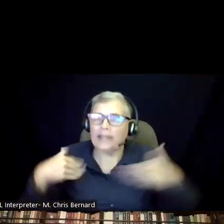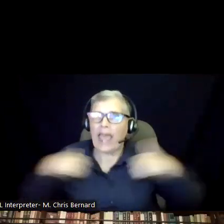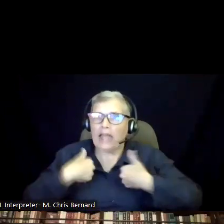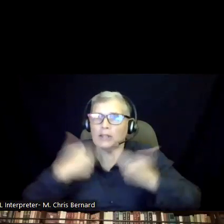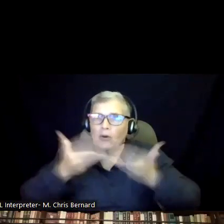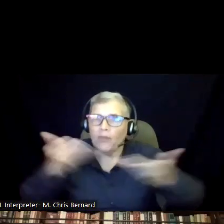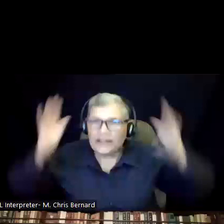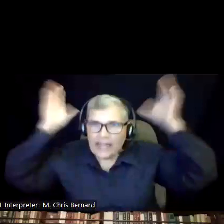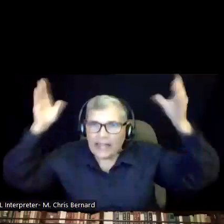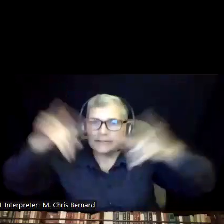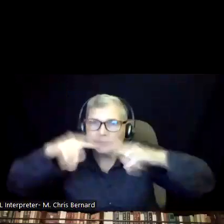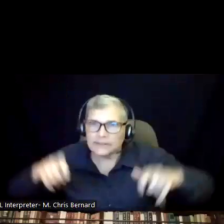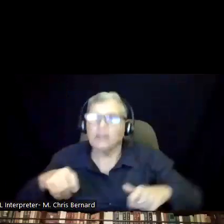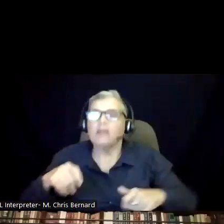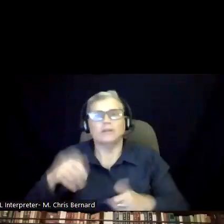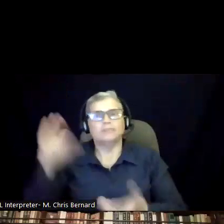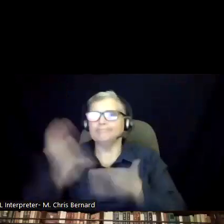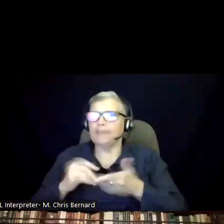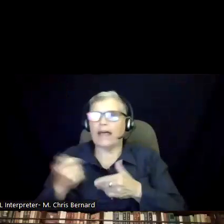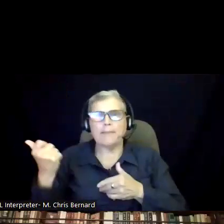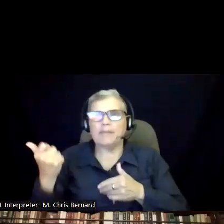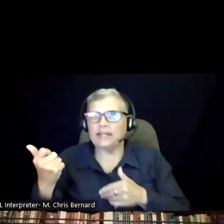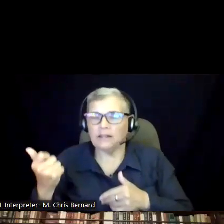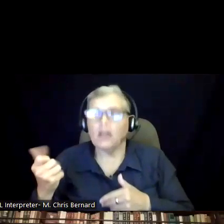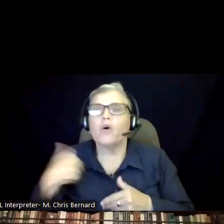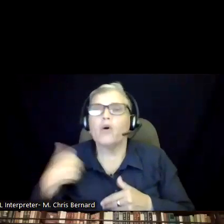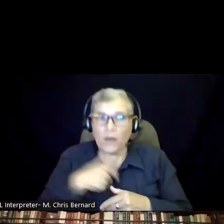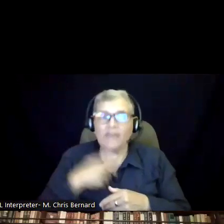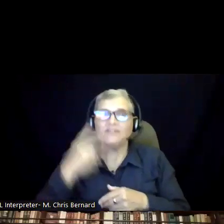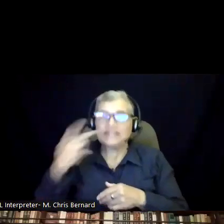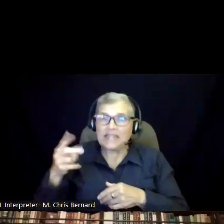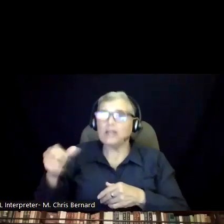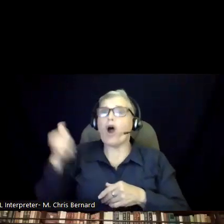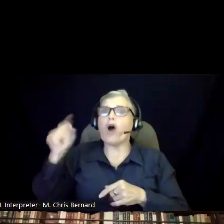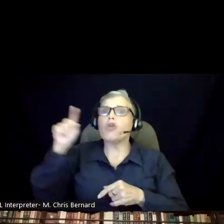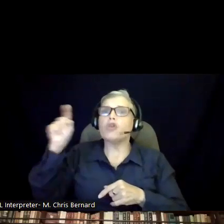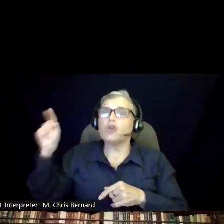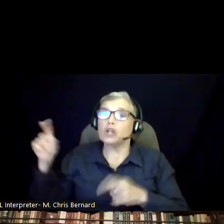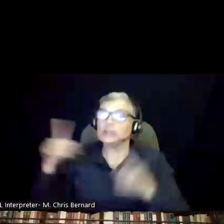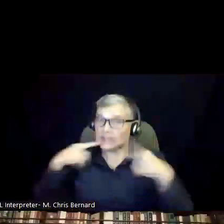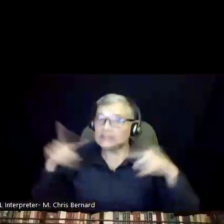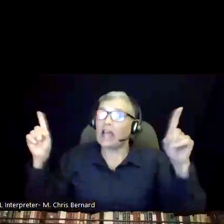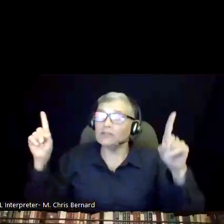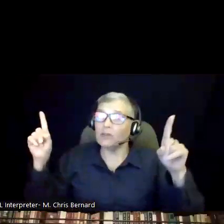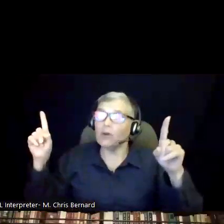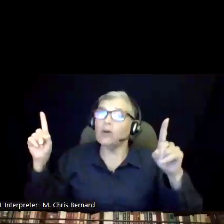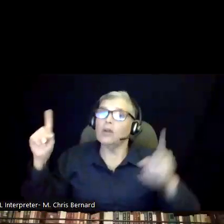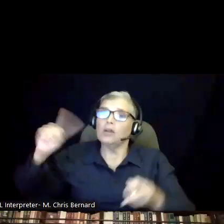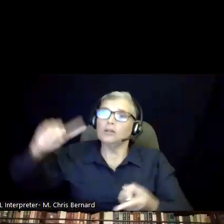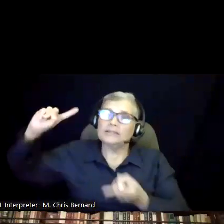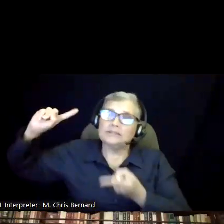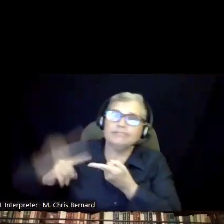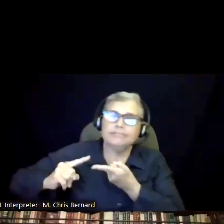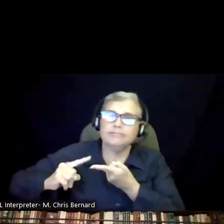for wildlife that exist, that are highly regulated, and that have been successful in promoting the recovery of species, the